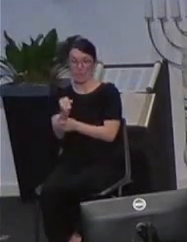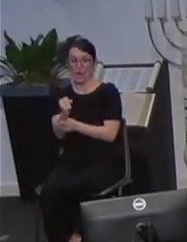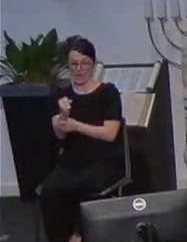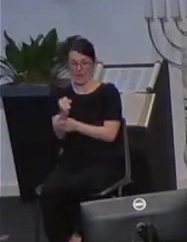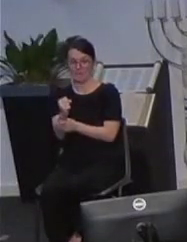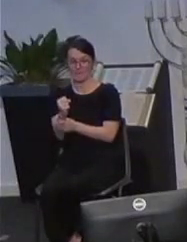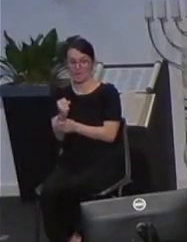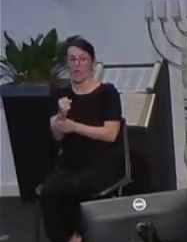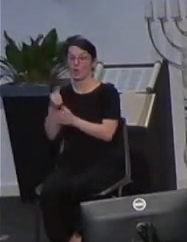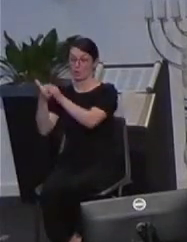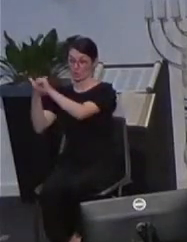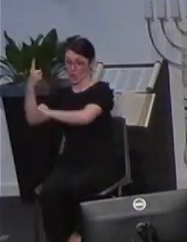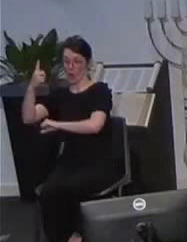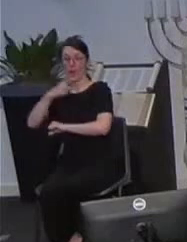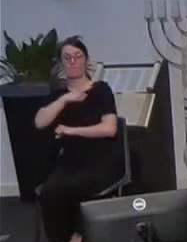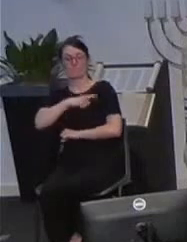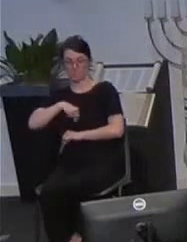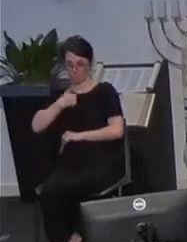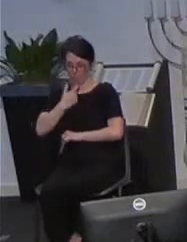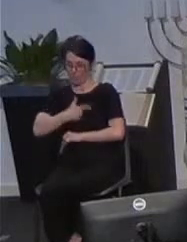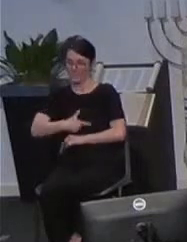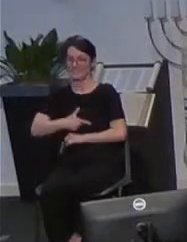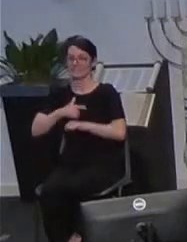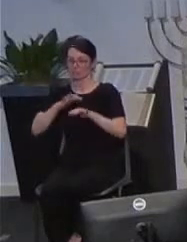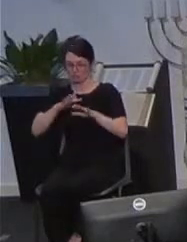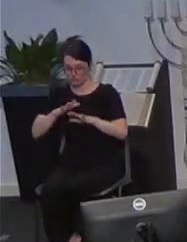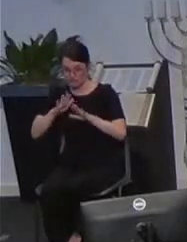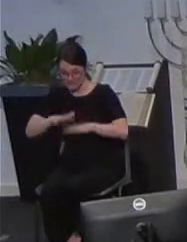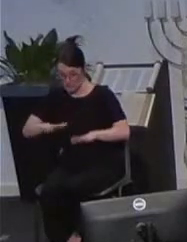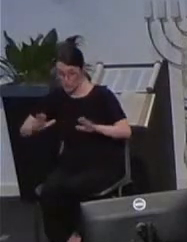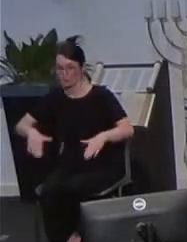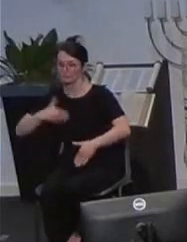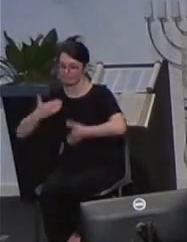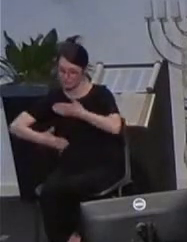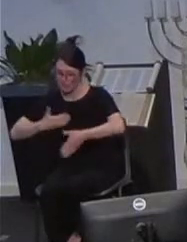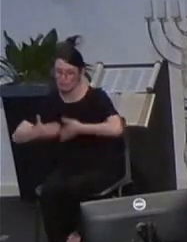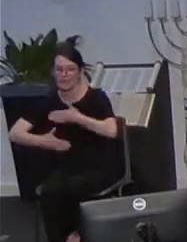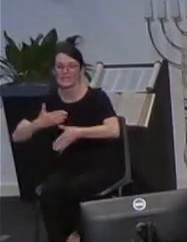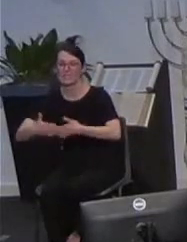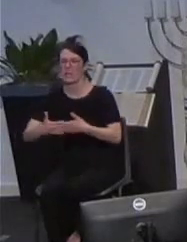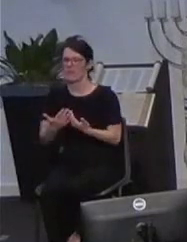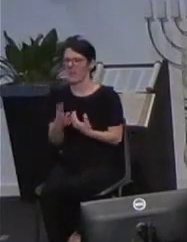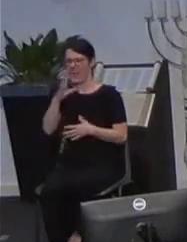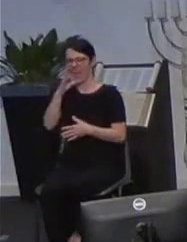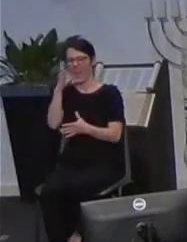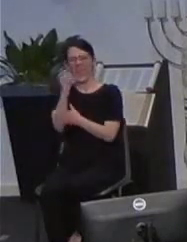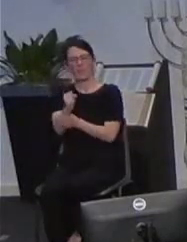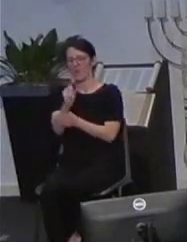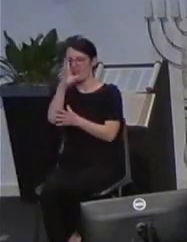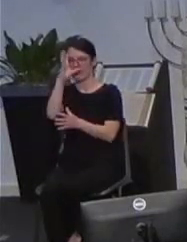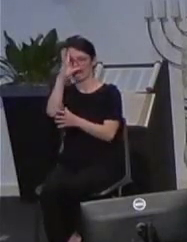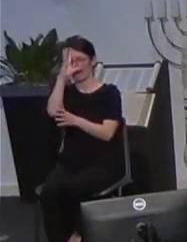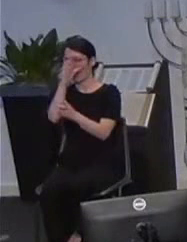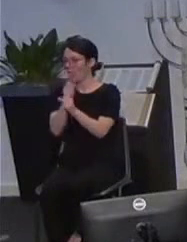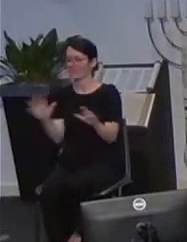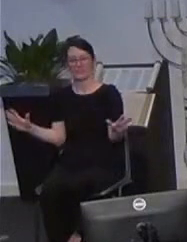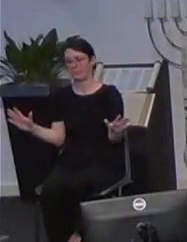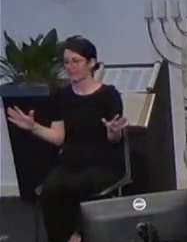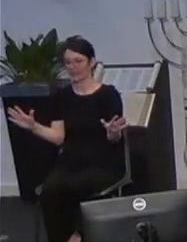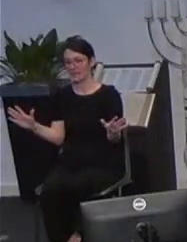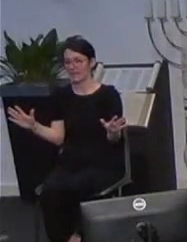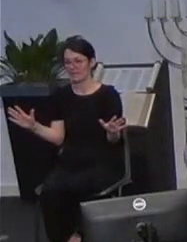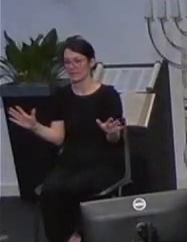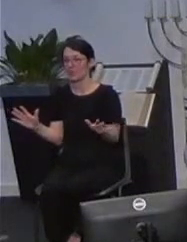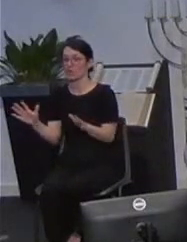know, children and a great nation, and they lost faith. And so Abraham's wife said, you know, why don't you take my maid,